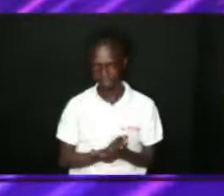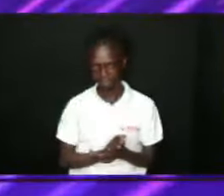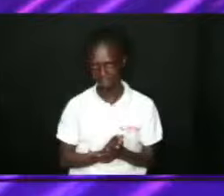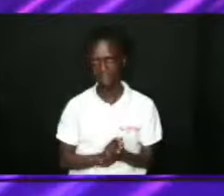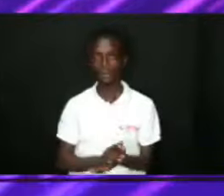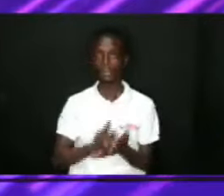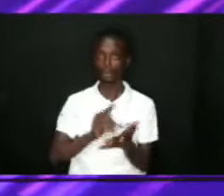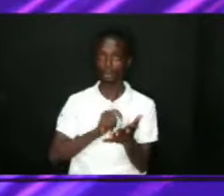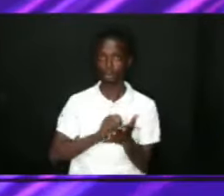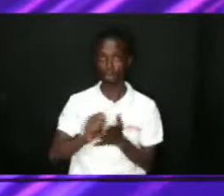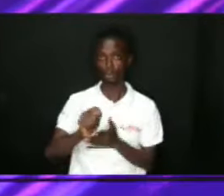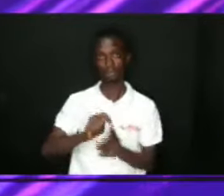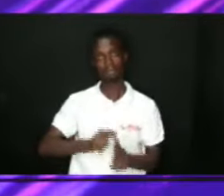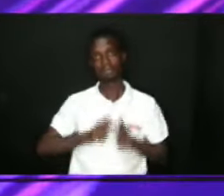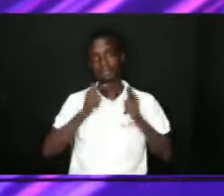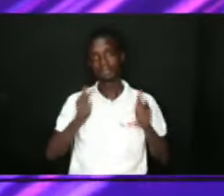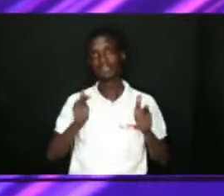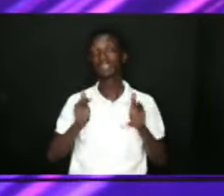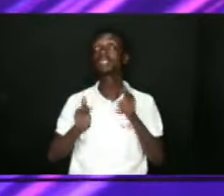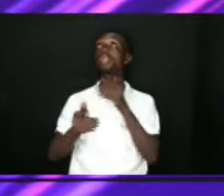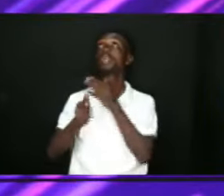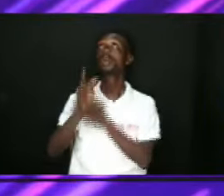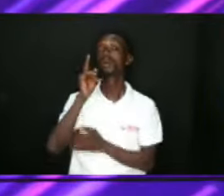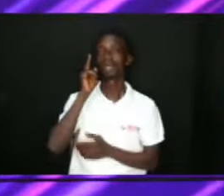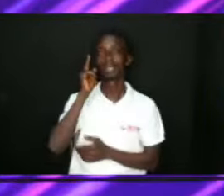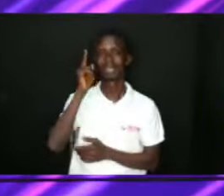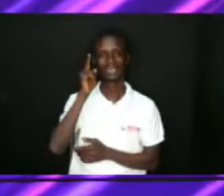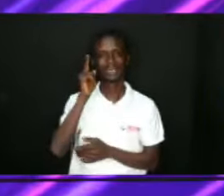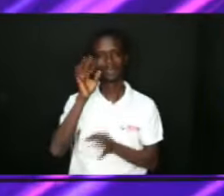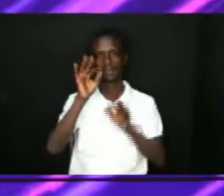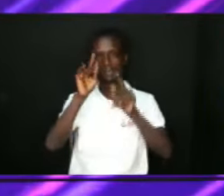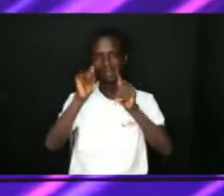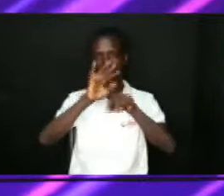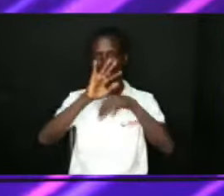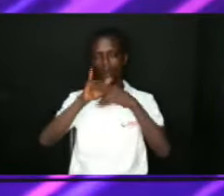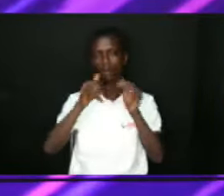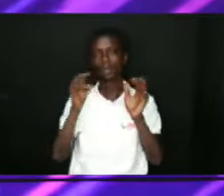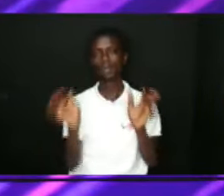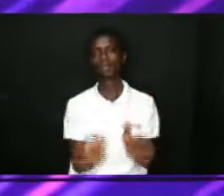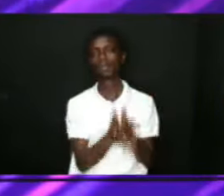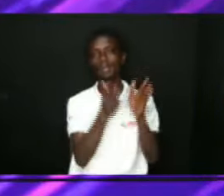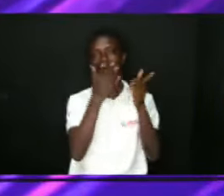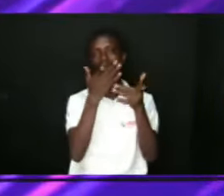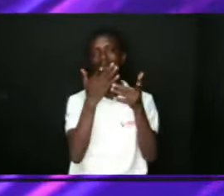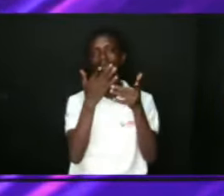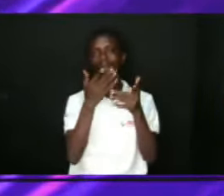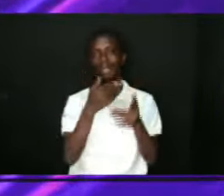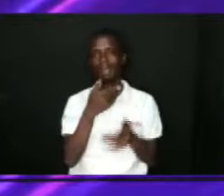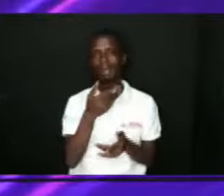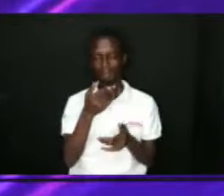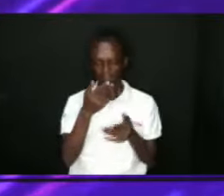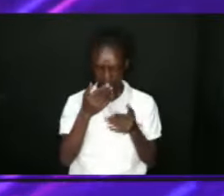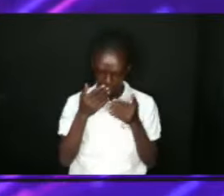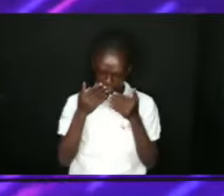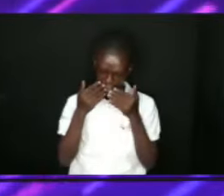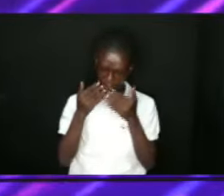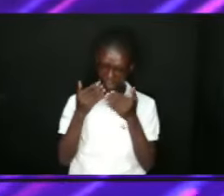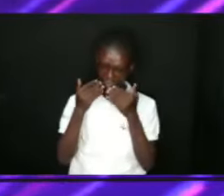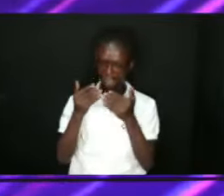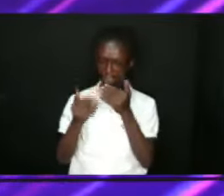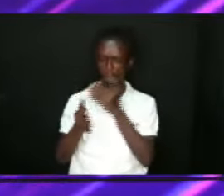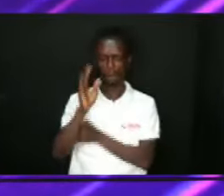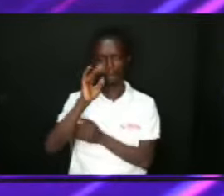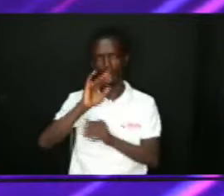Great is our God and most worthy to be praised. Beloved, we are grateful to God for the gift of life and